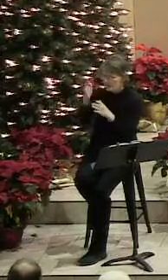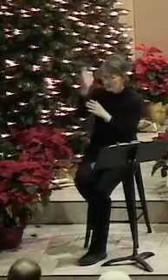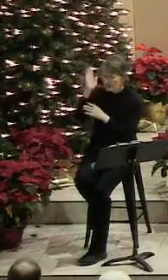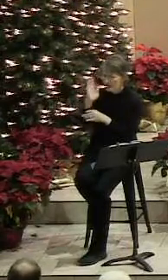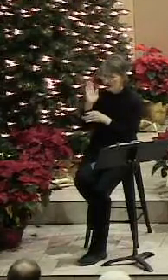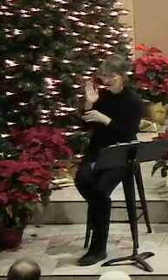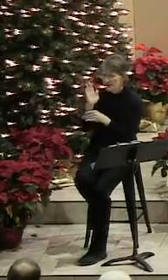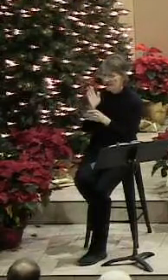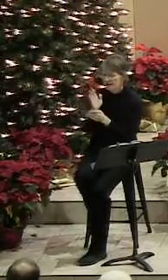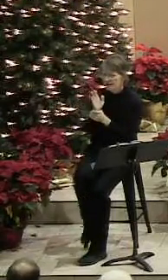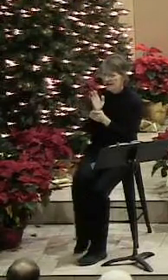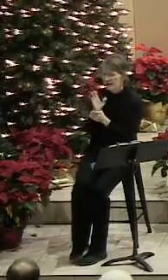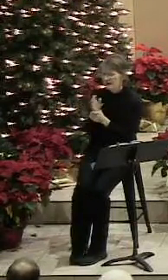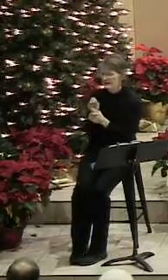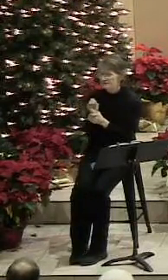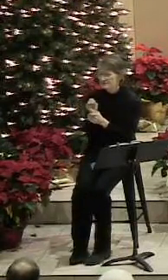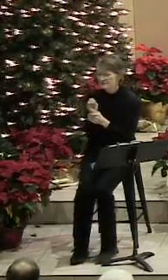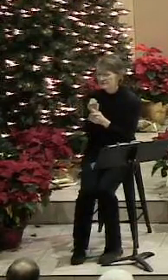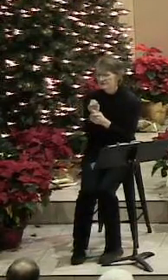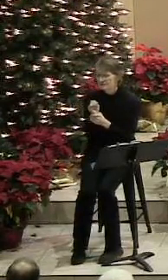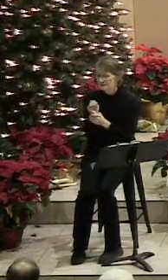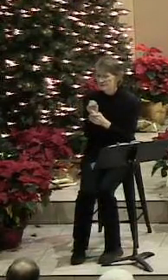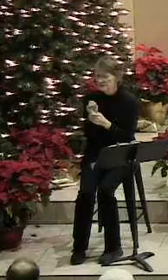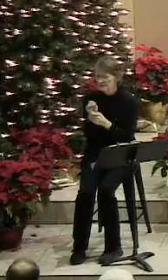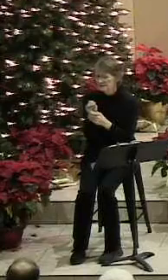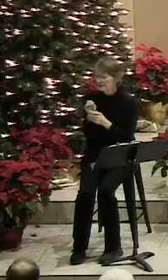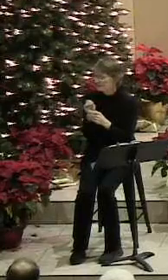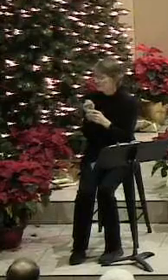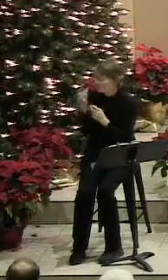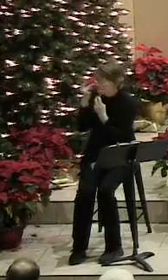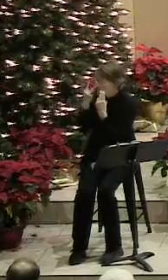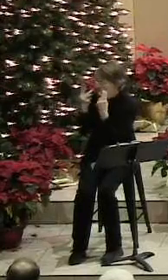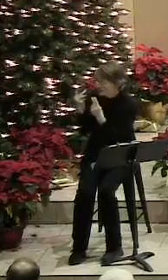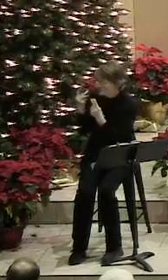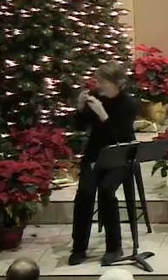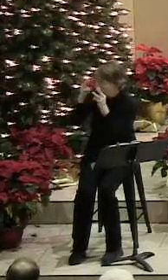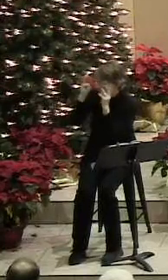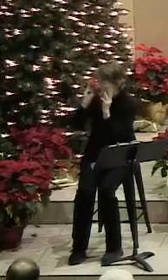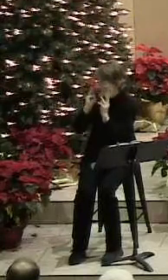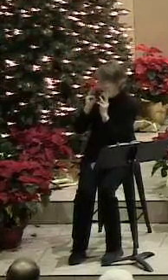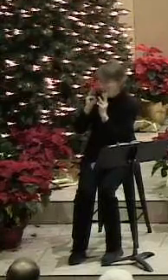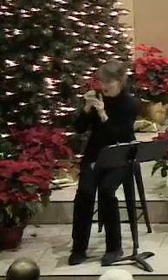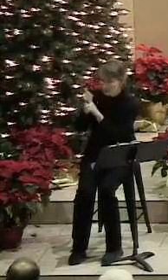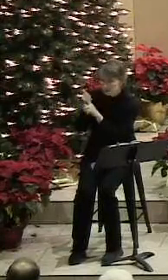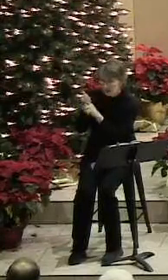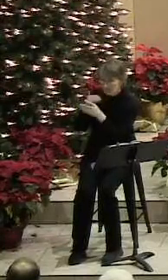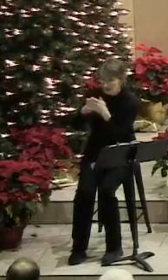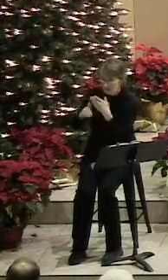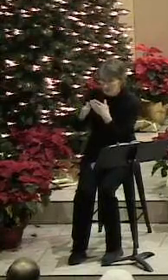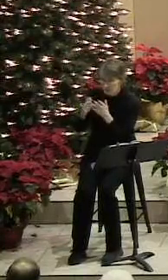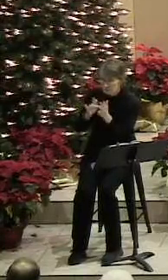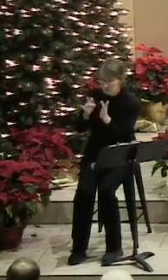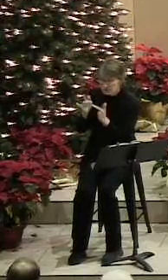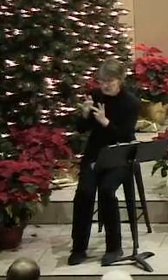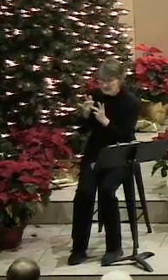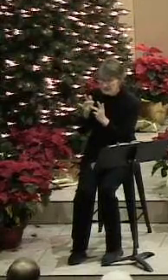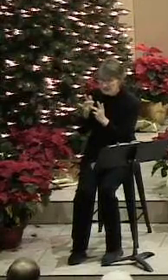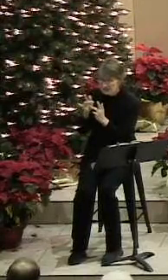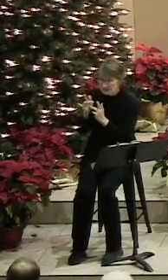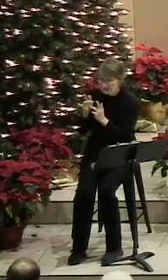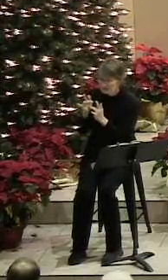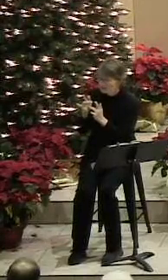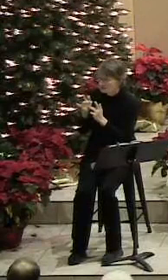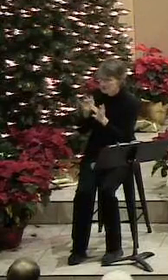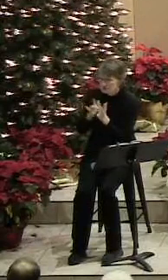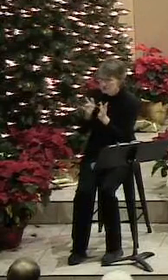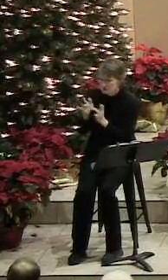Christmas mystery from the perspective of Mary, who gave birth to Jesus. Jesus, who himself is God. That's why we